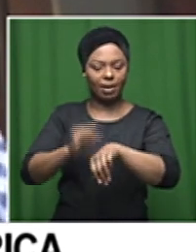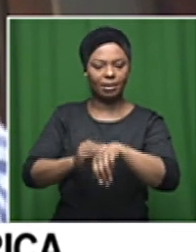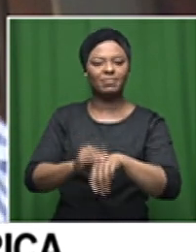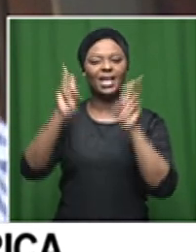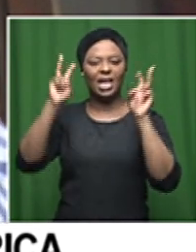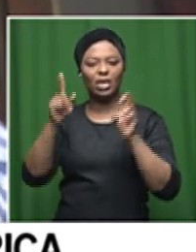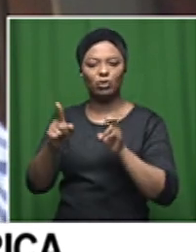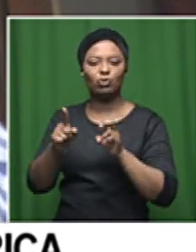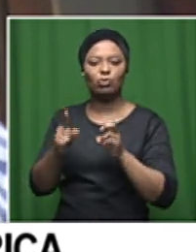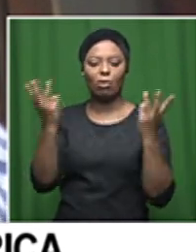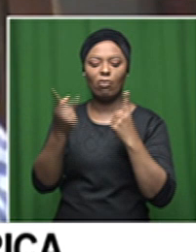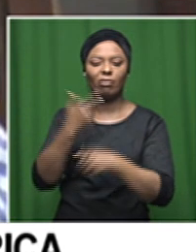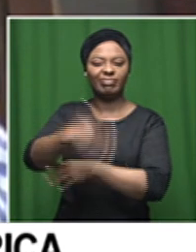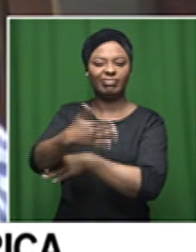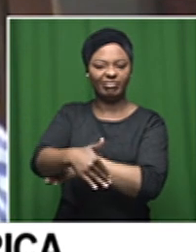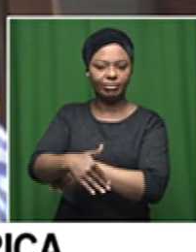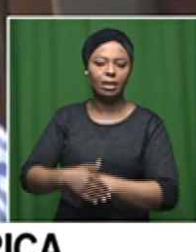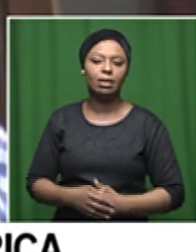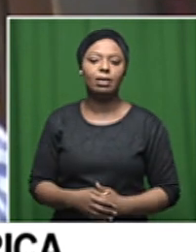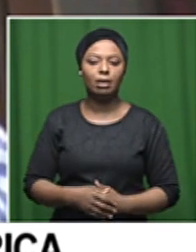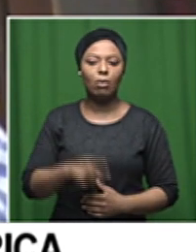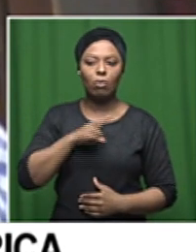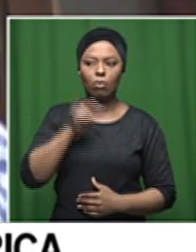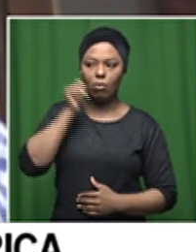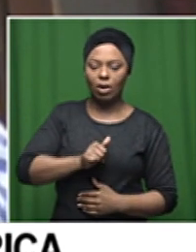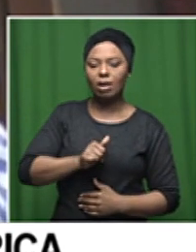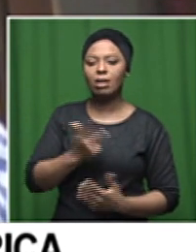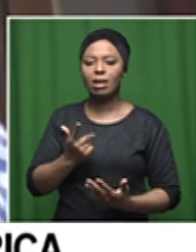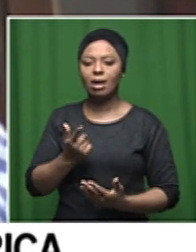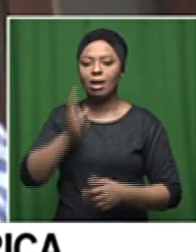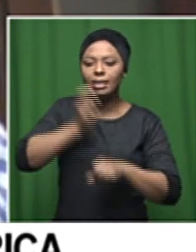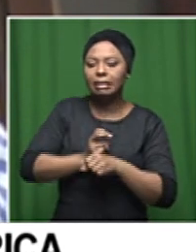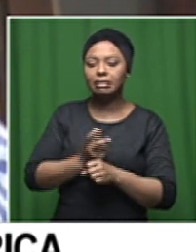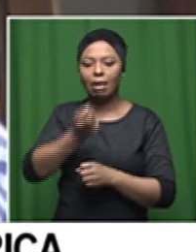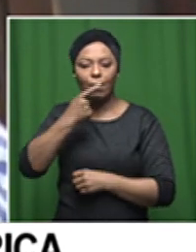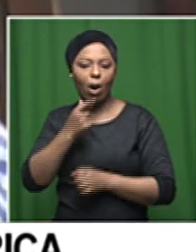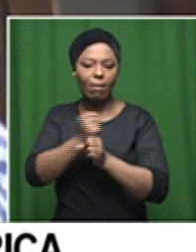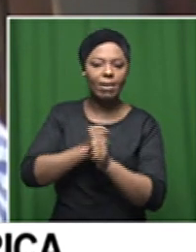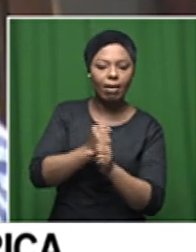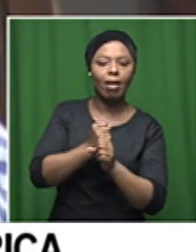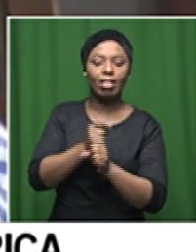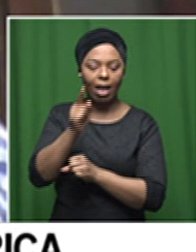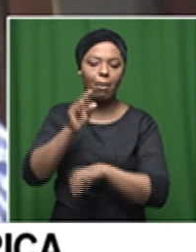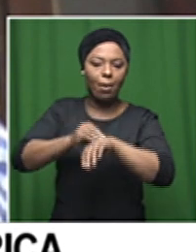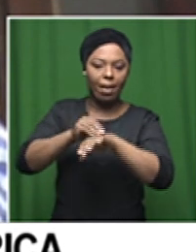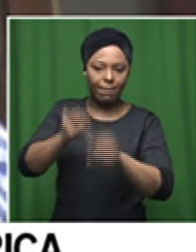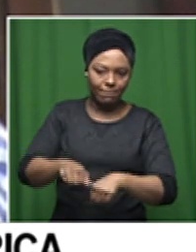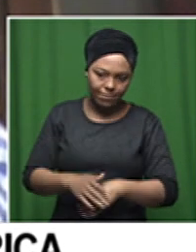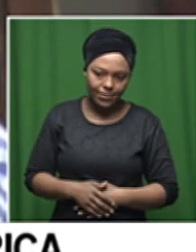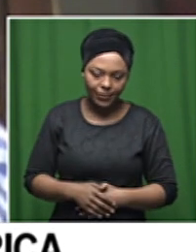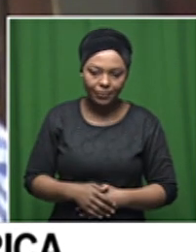refugee attendants when they need medical help. You know, ethically and otherwise,